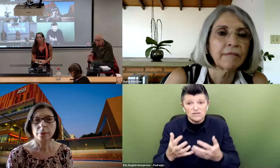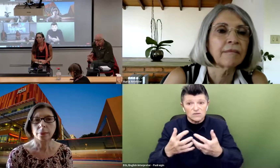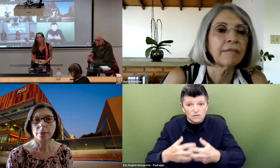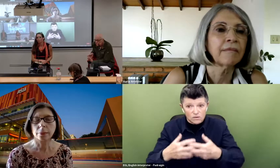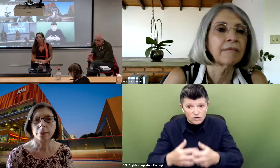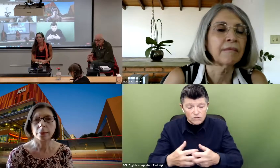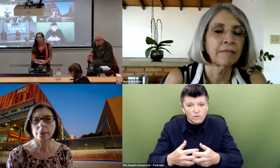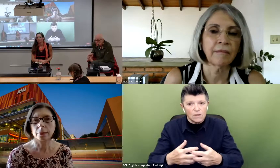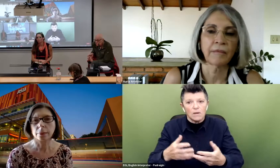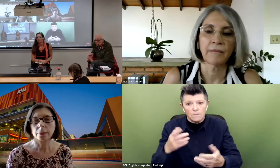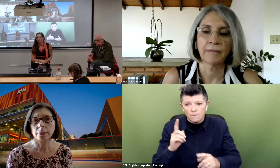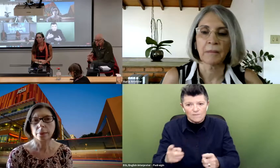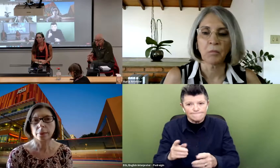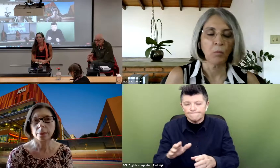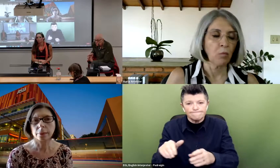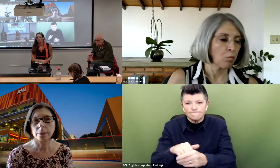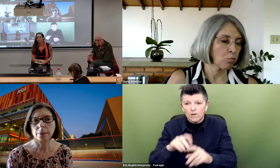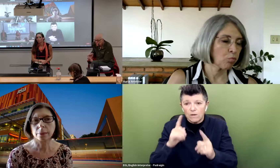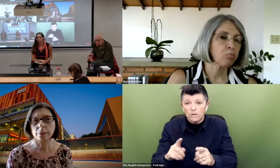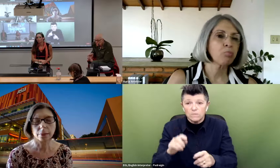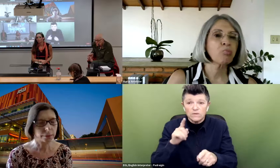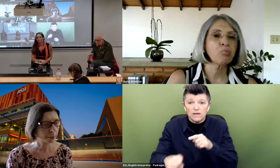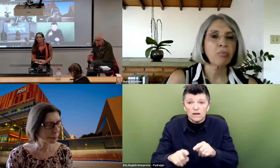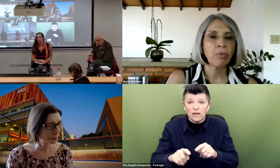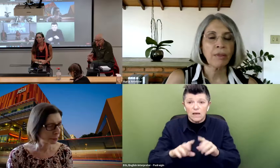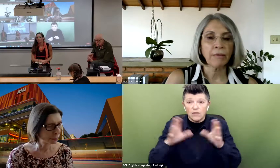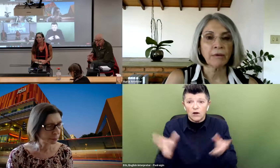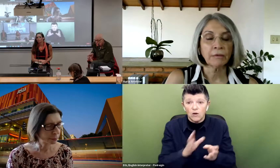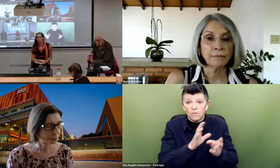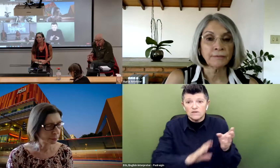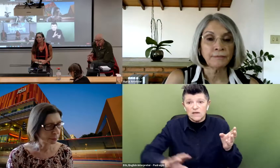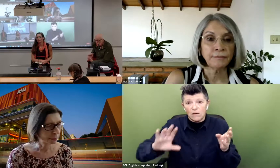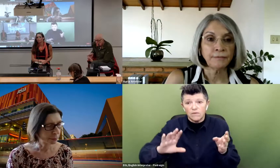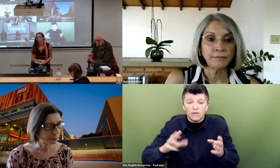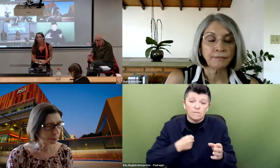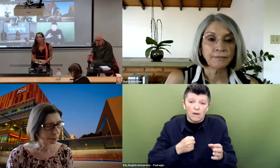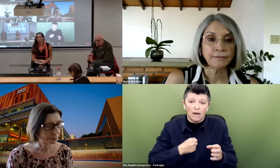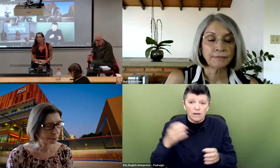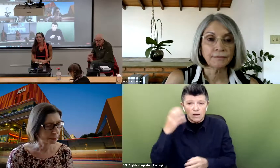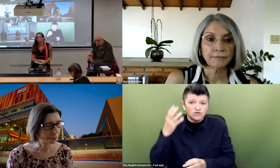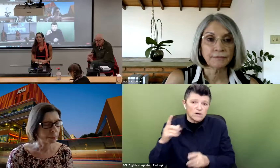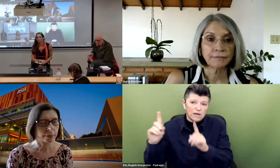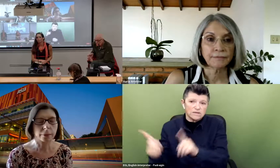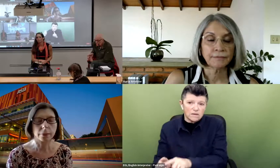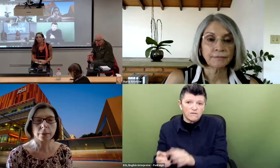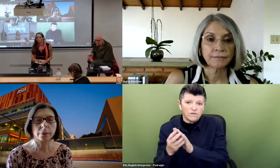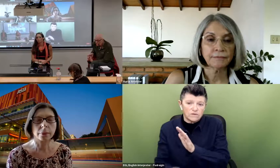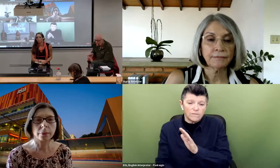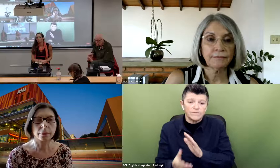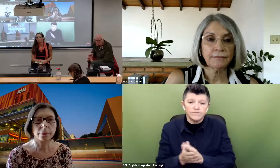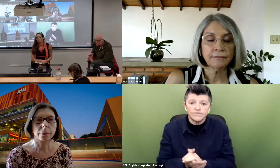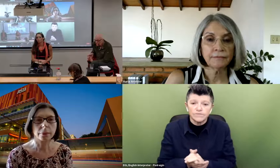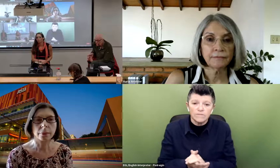particular issue in the global south, in my country, India, for example. So my question is, how do we